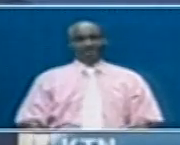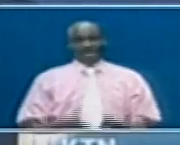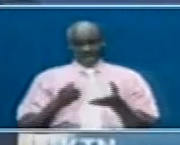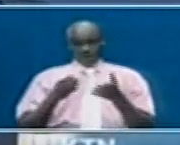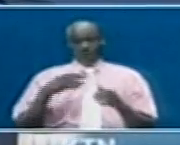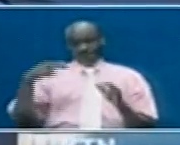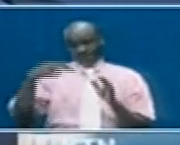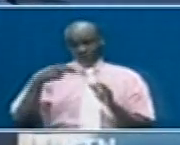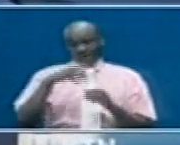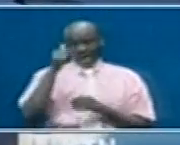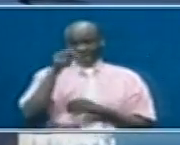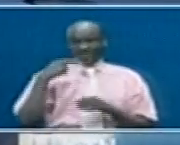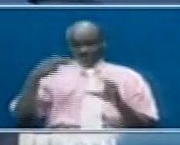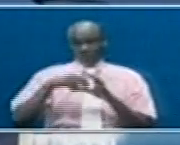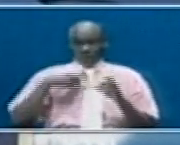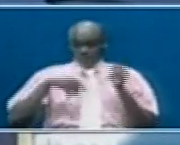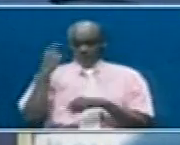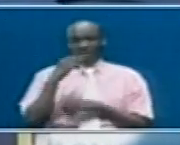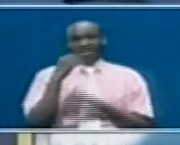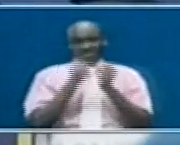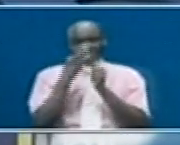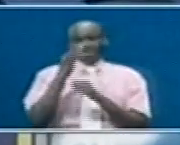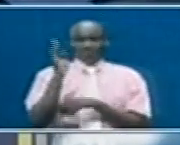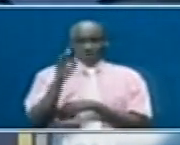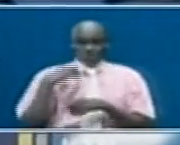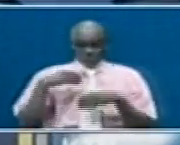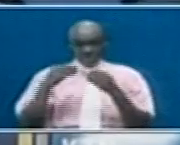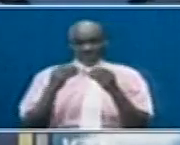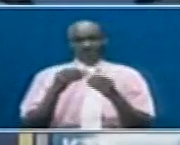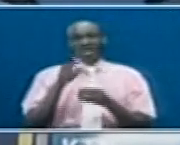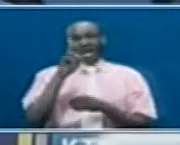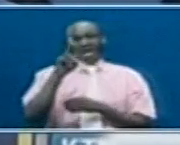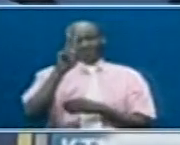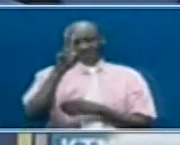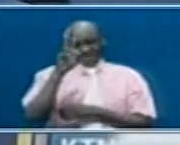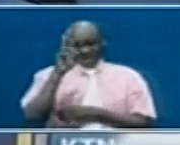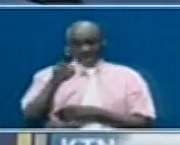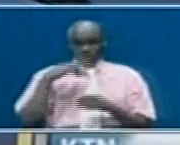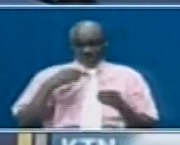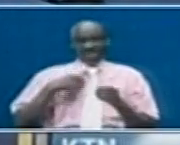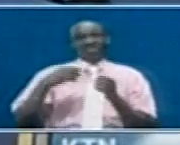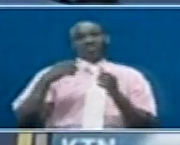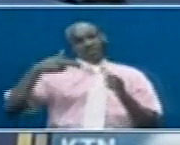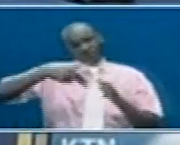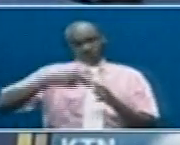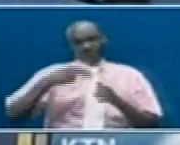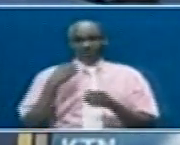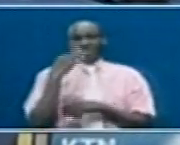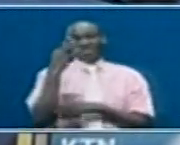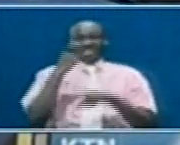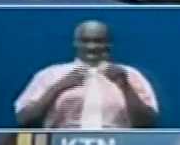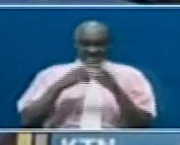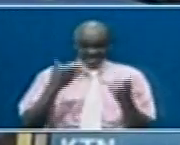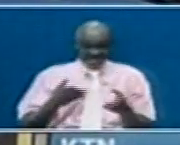Petroleum has won a 13 billion shillings tender to supply Rift Valley Railways with diesel for the next 3 years. The deal